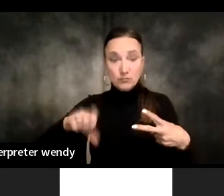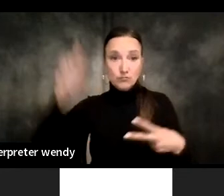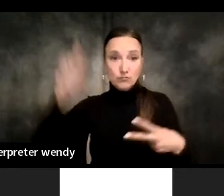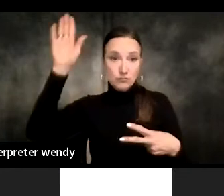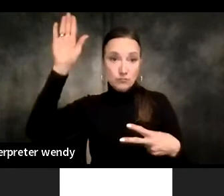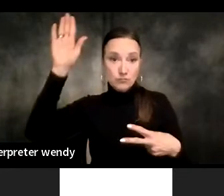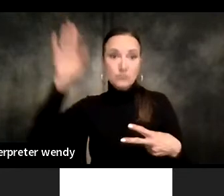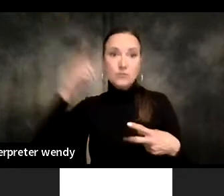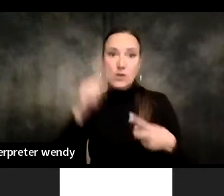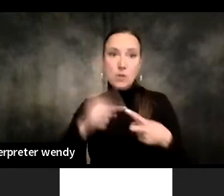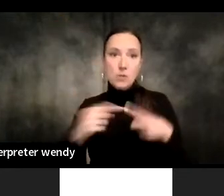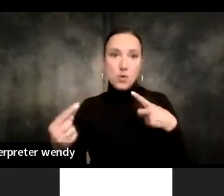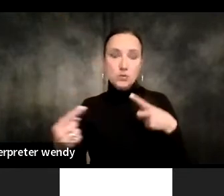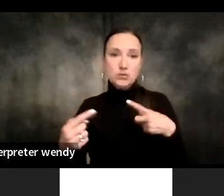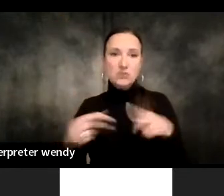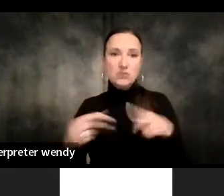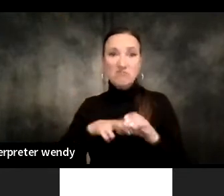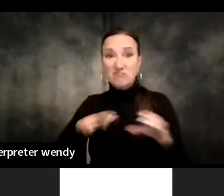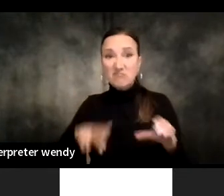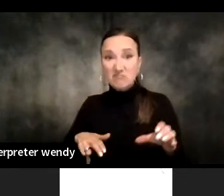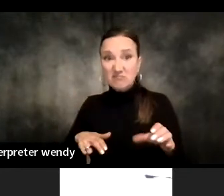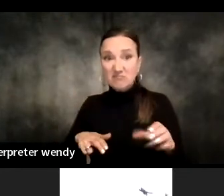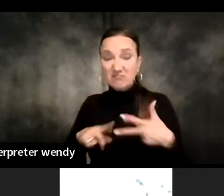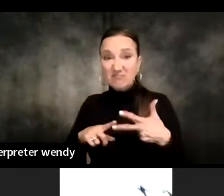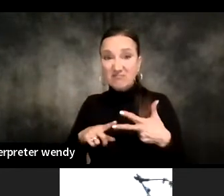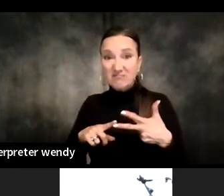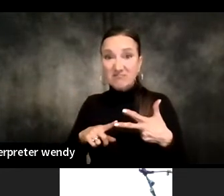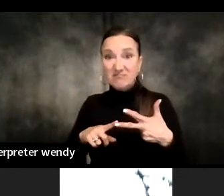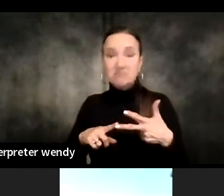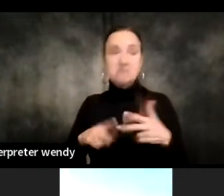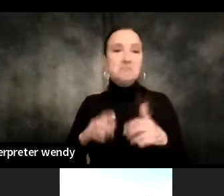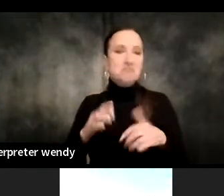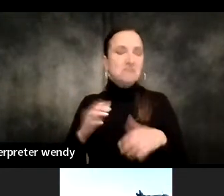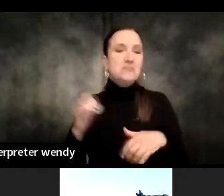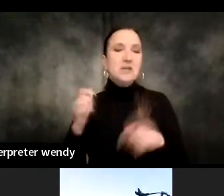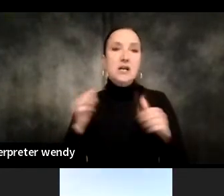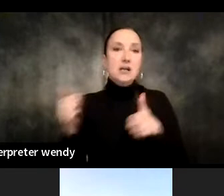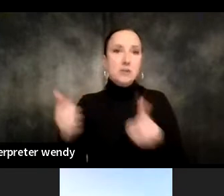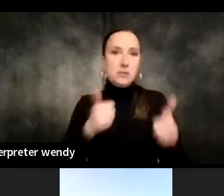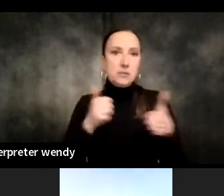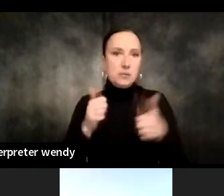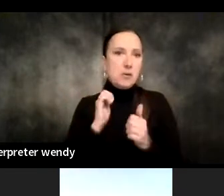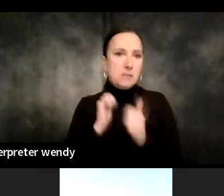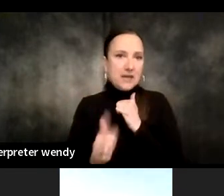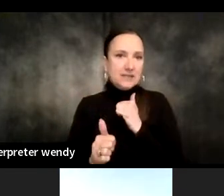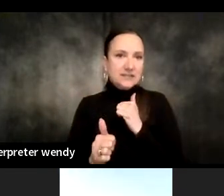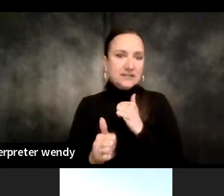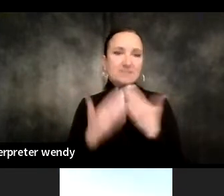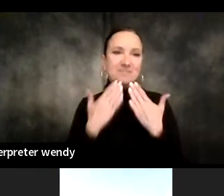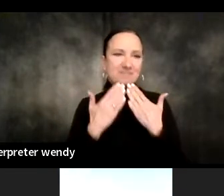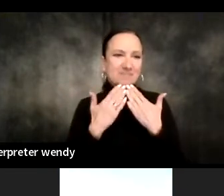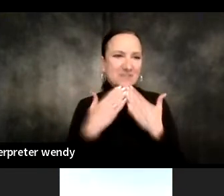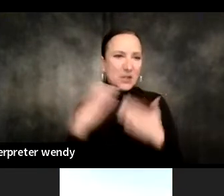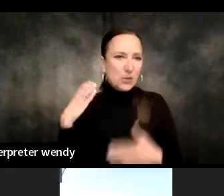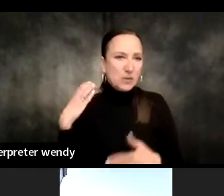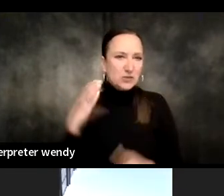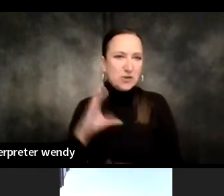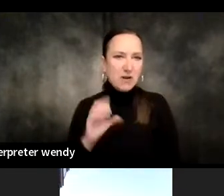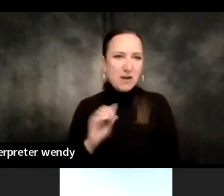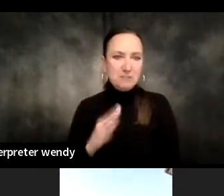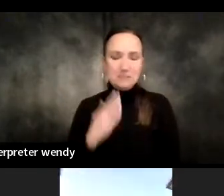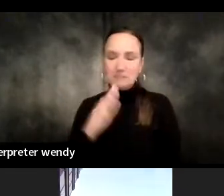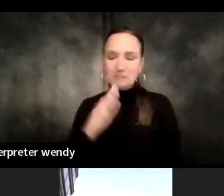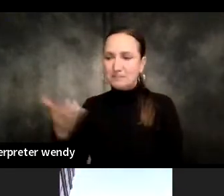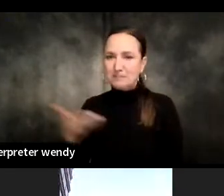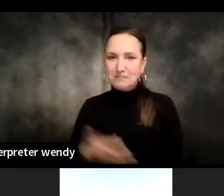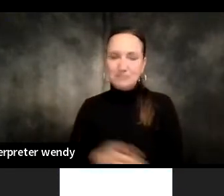Opposed. Any abstentions? Okay, the ayes have it. The motion carries. Thank you, Commissioner. Thank you.